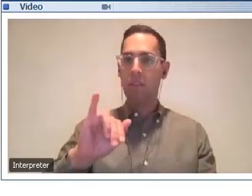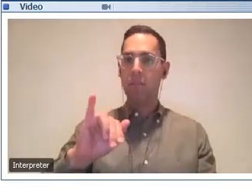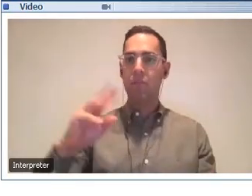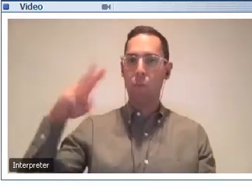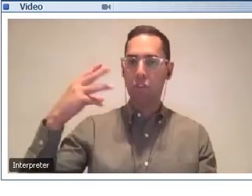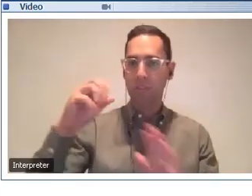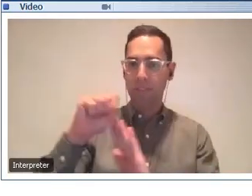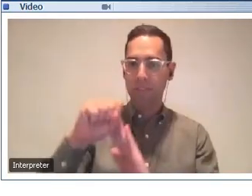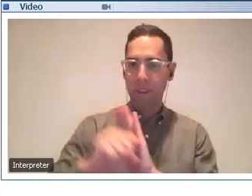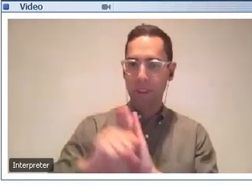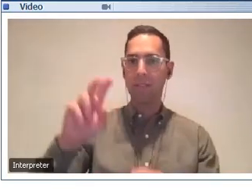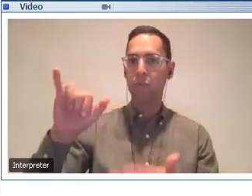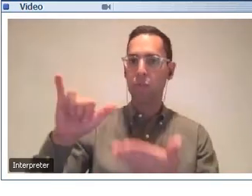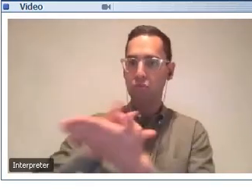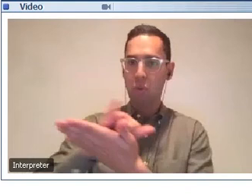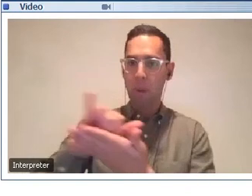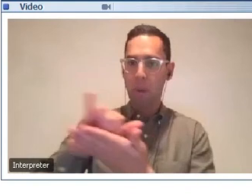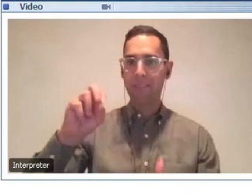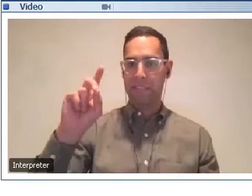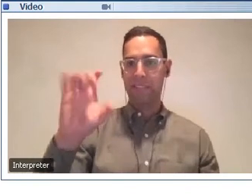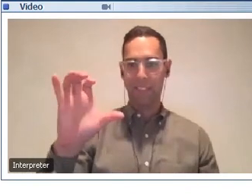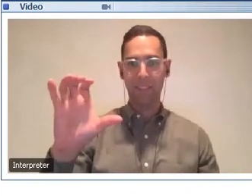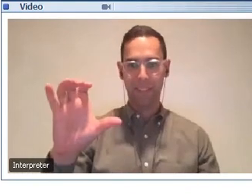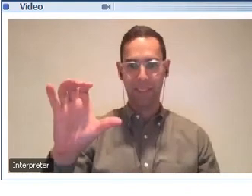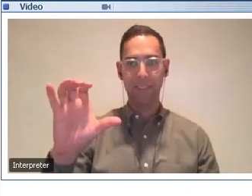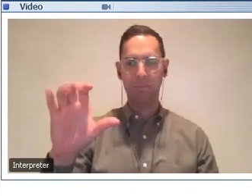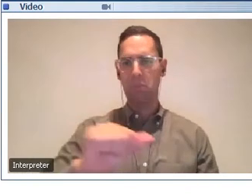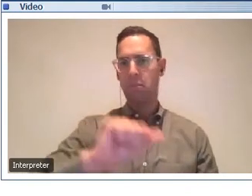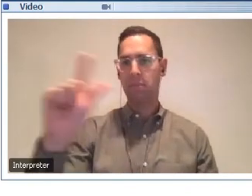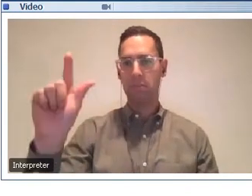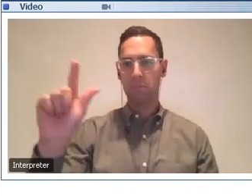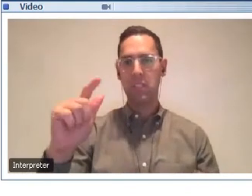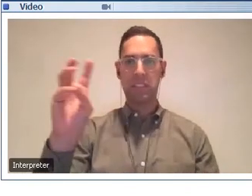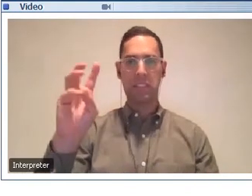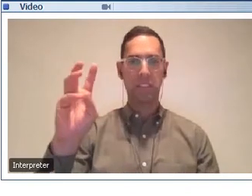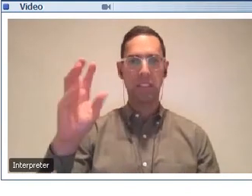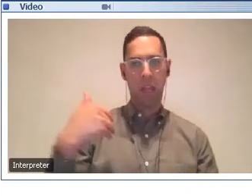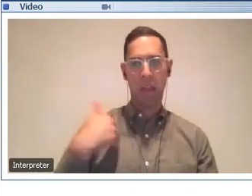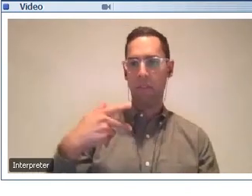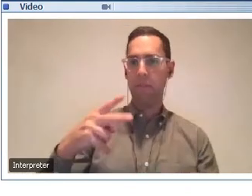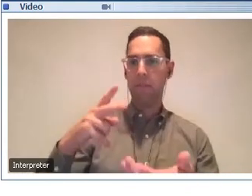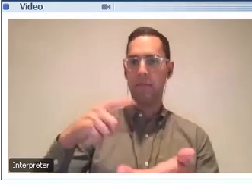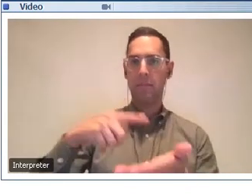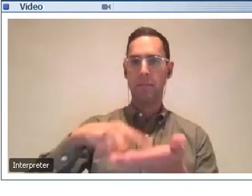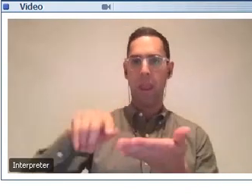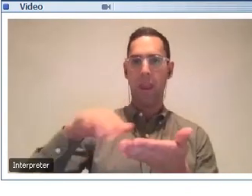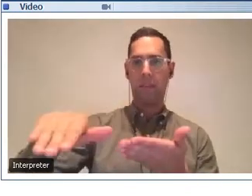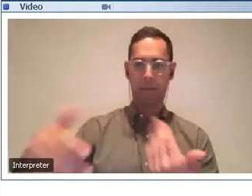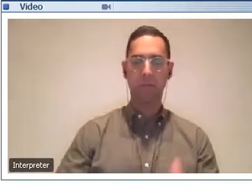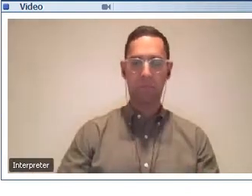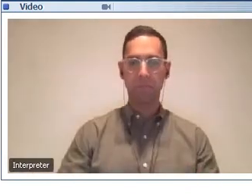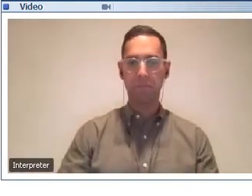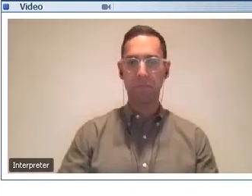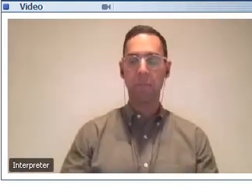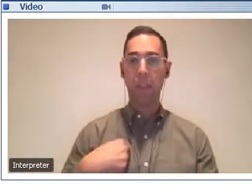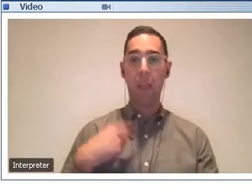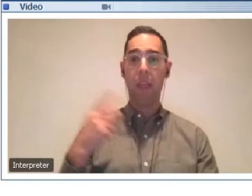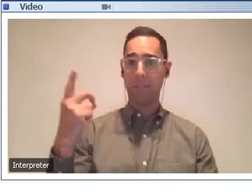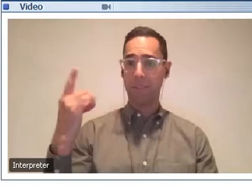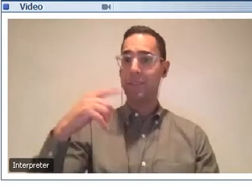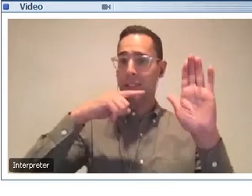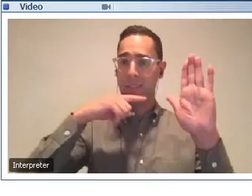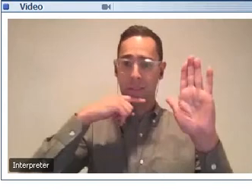D.C. have enacted paid leave. I also testified at the hearing that that was one thing that our family was